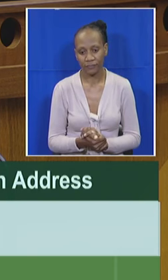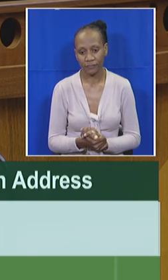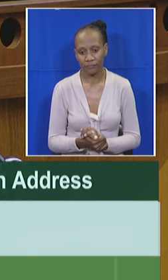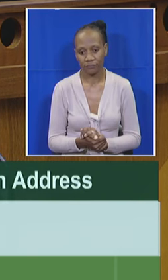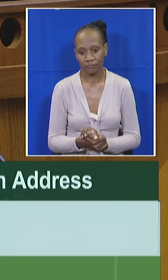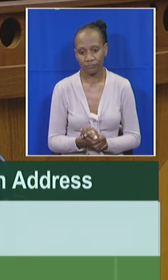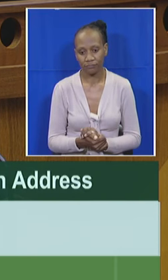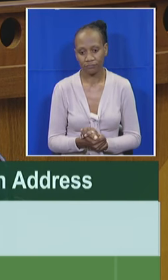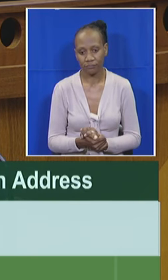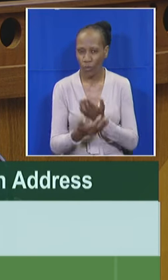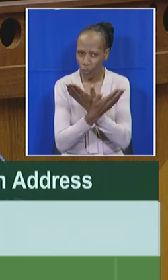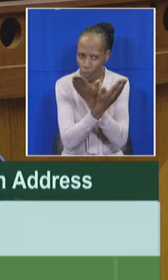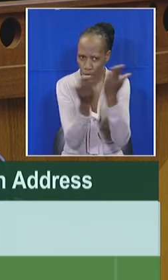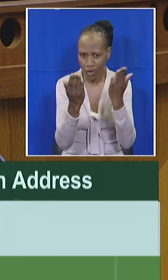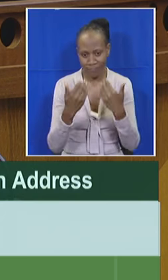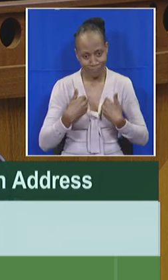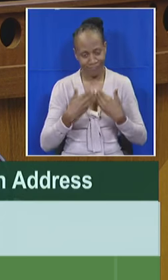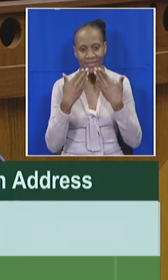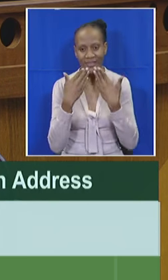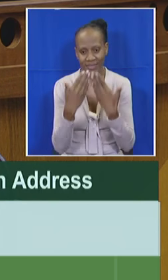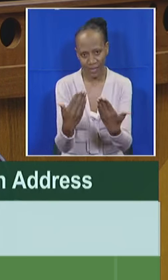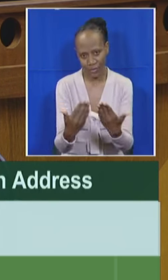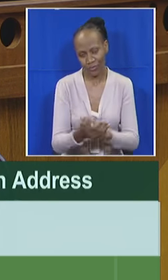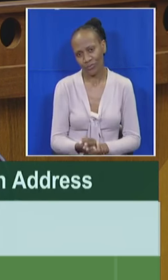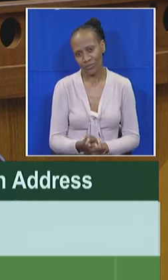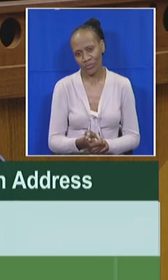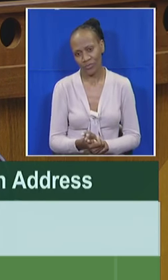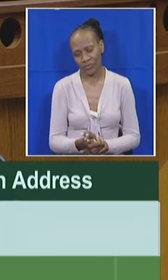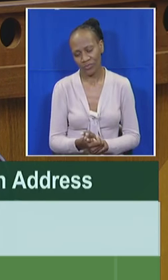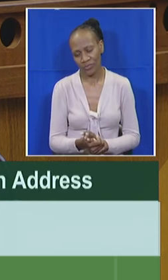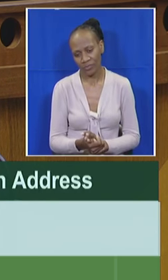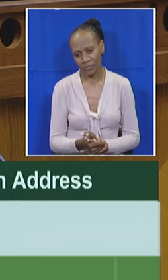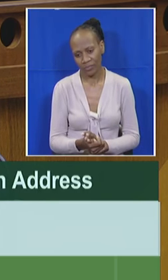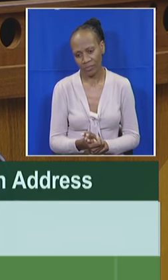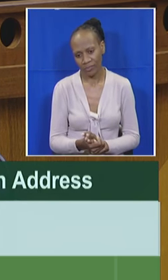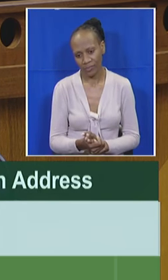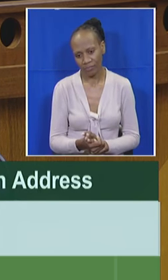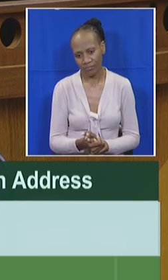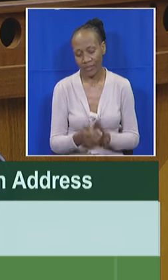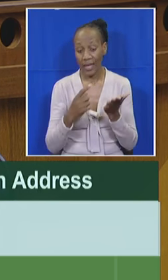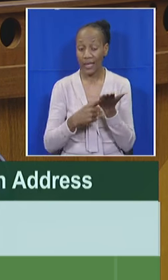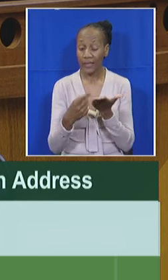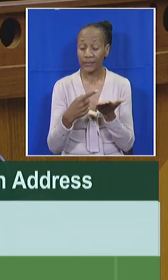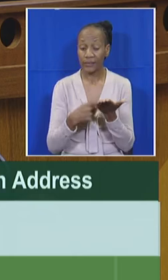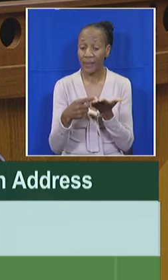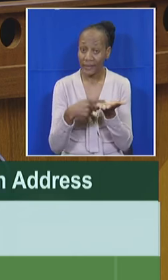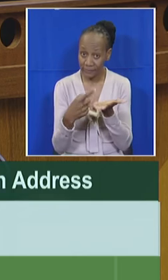we thank you all for the contributions to the debate on the